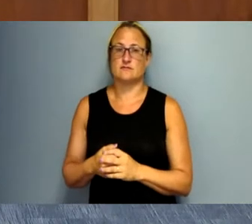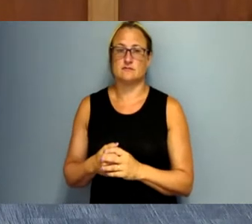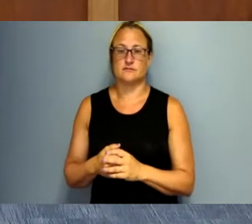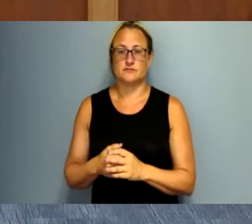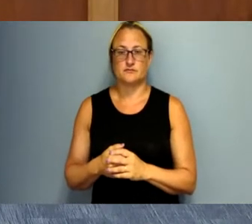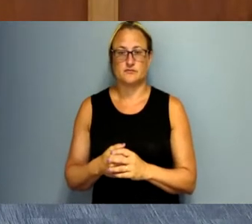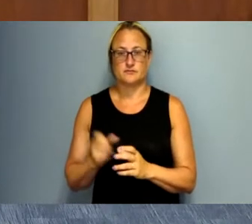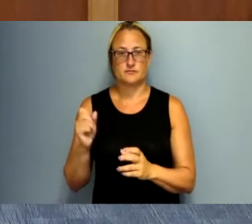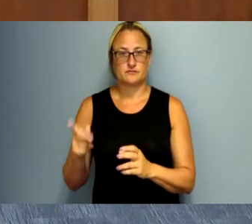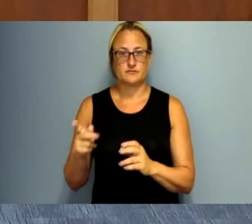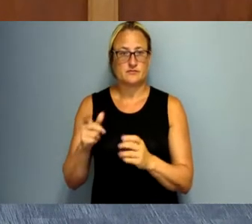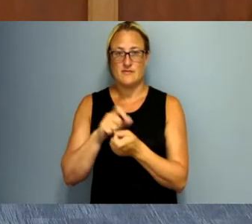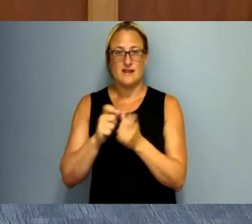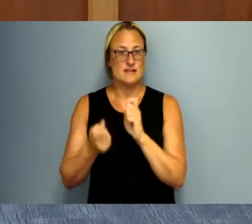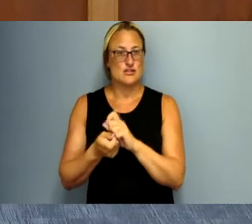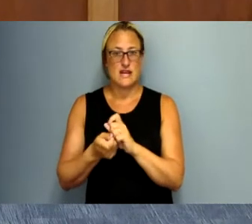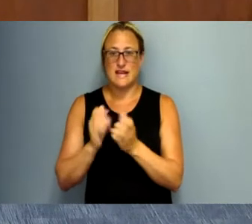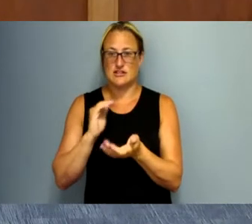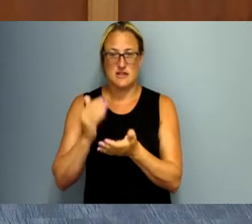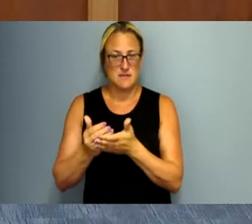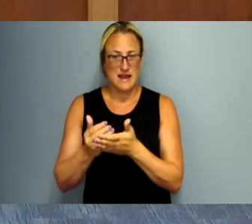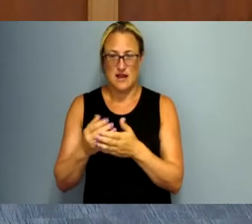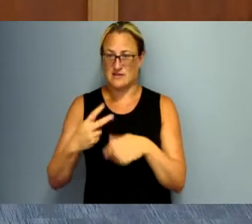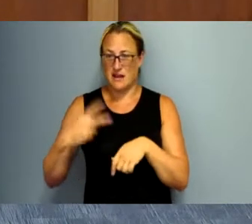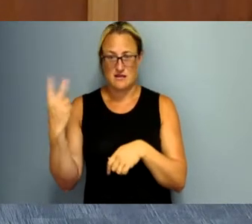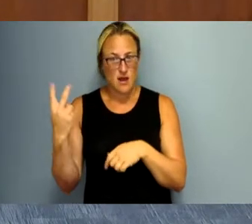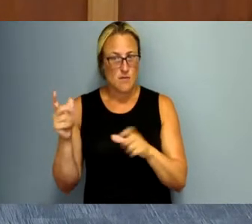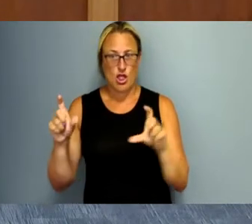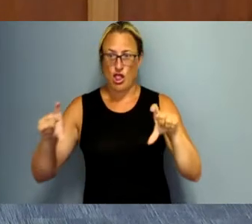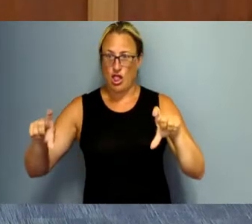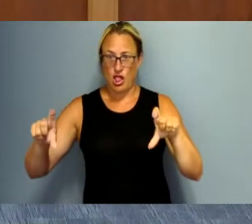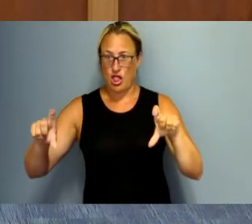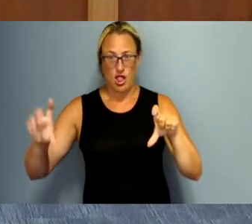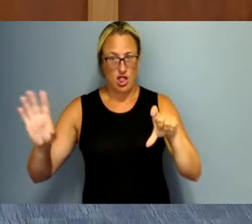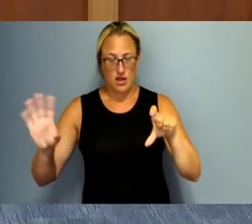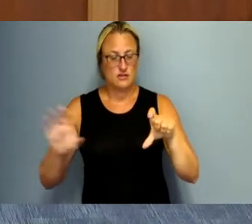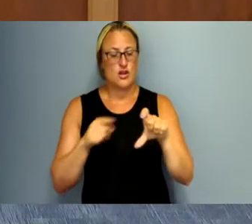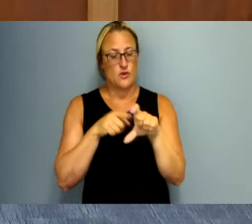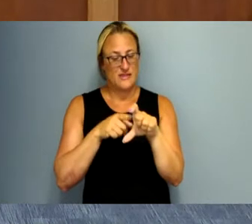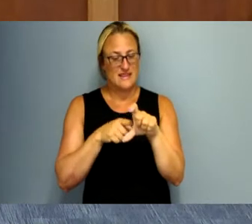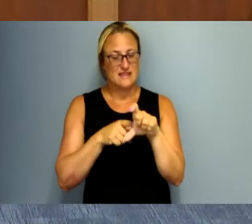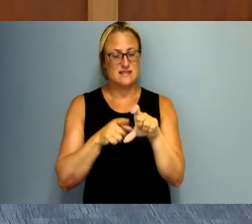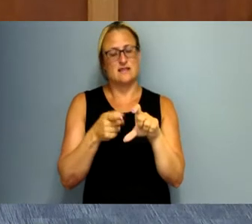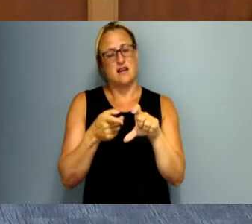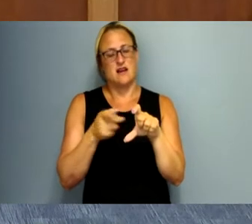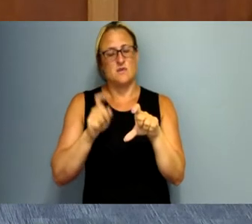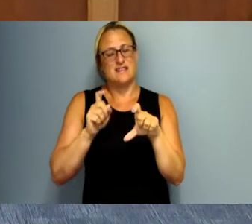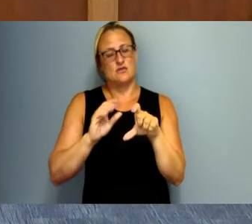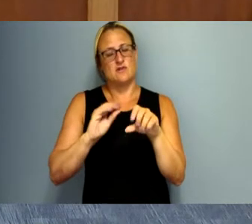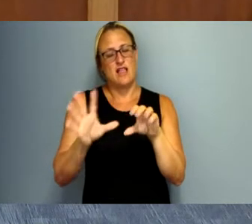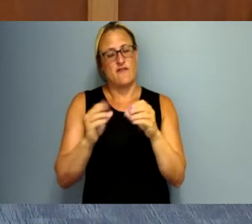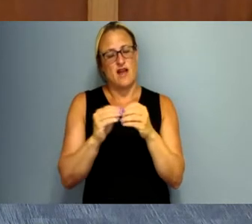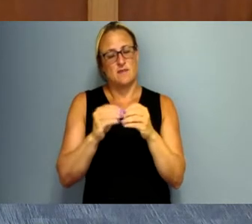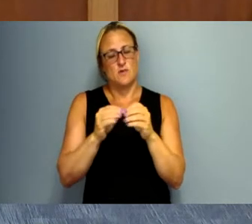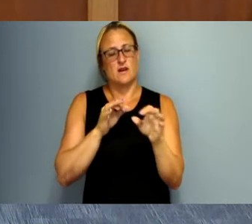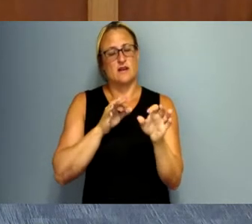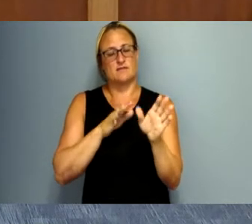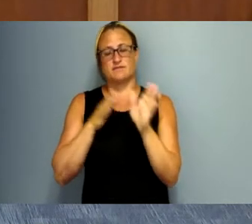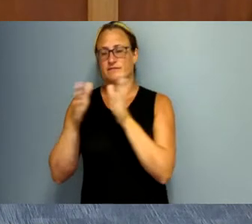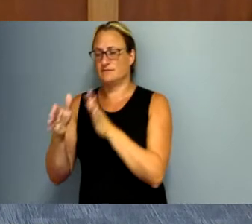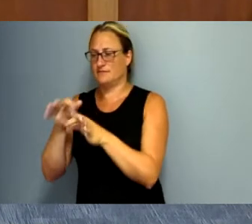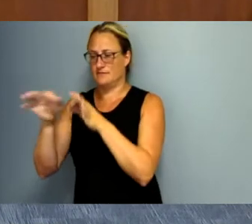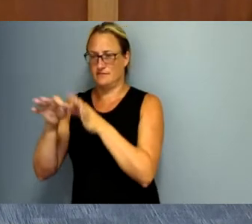Doesn't change the amounts, not double amounts, the same amount. It's just clarifying what the actual work is. And the